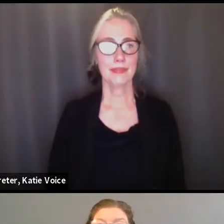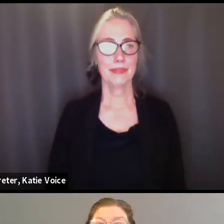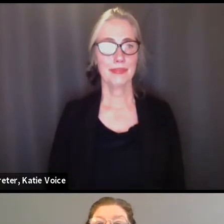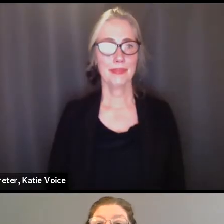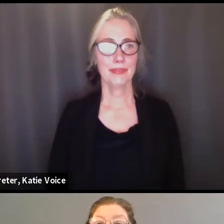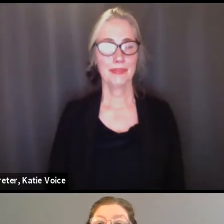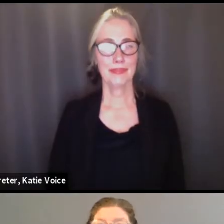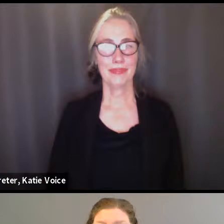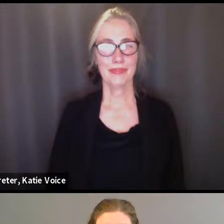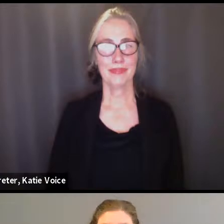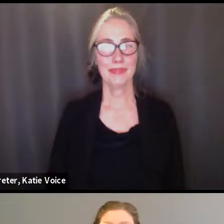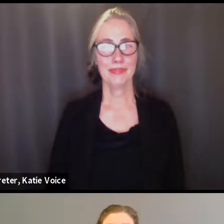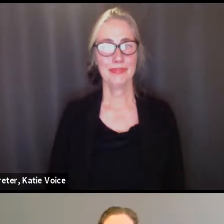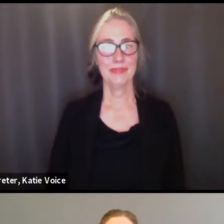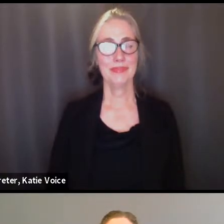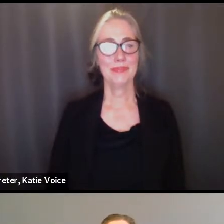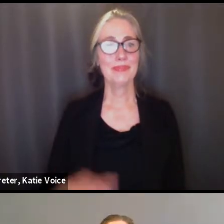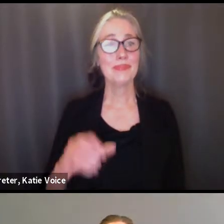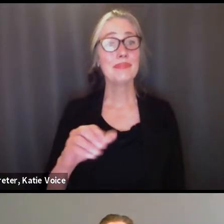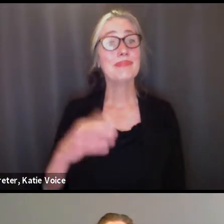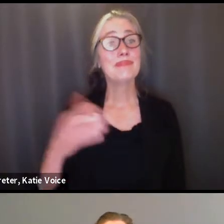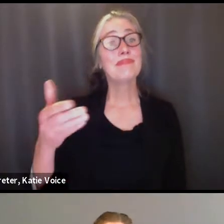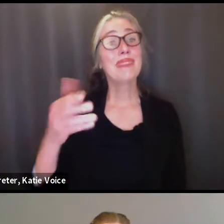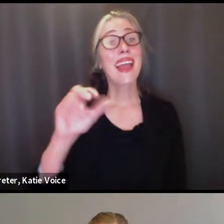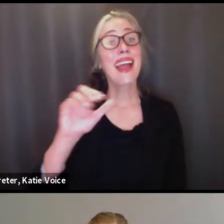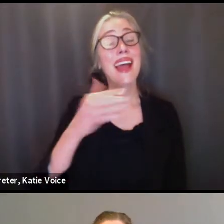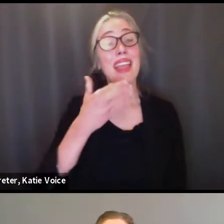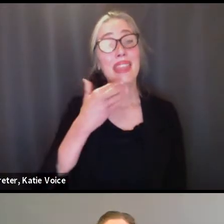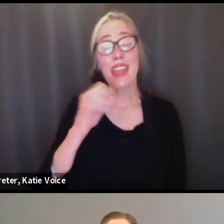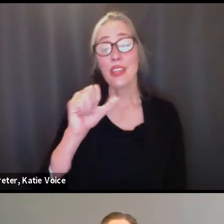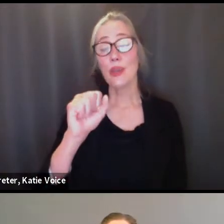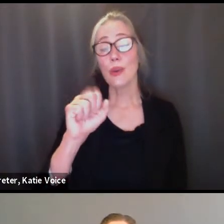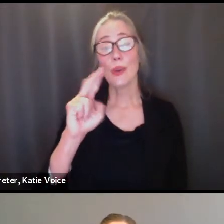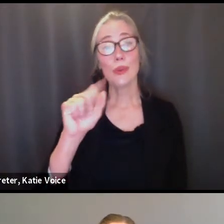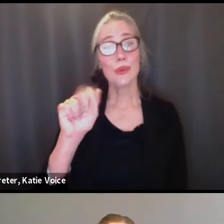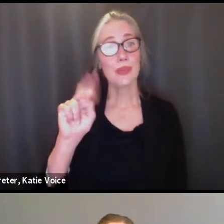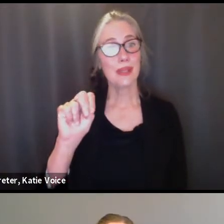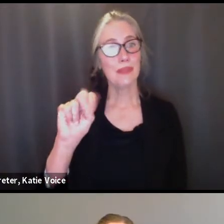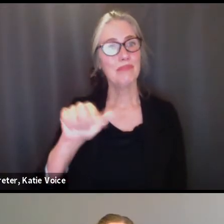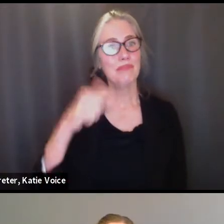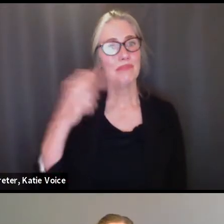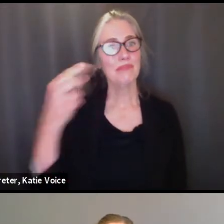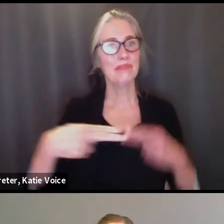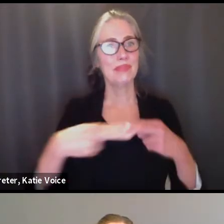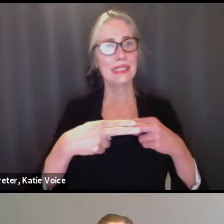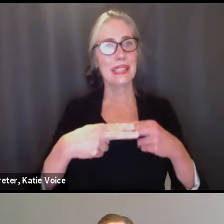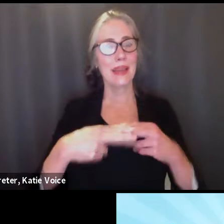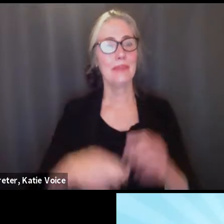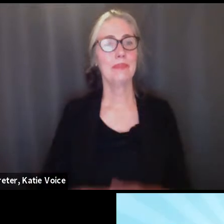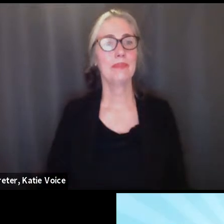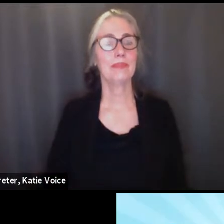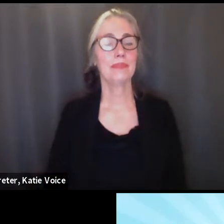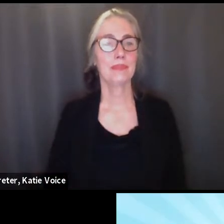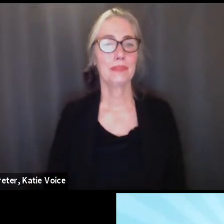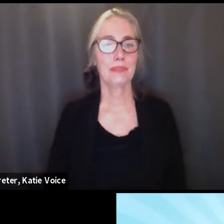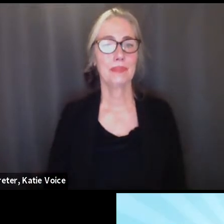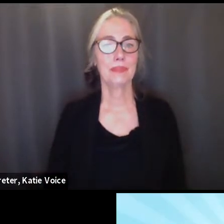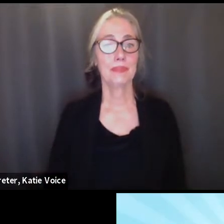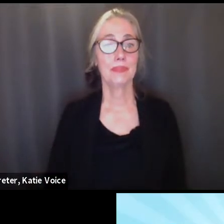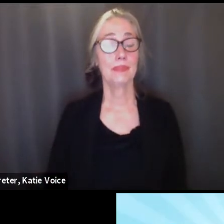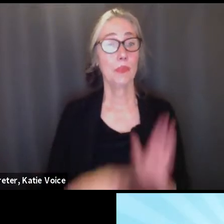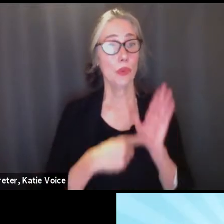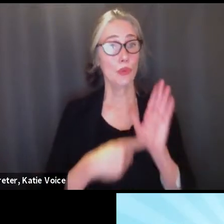Thank you, Susan. Next slide. So this is the